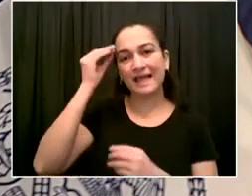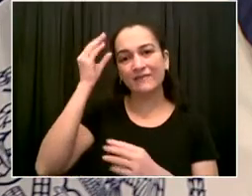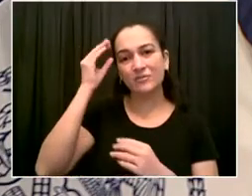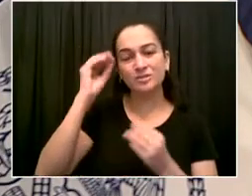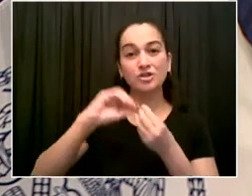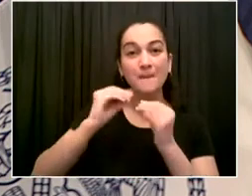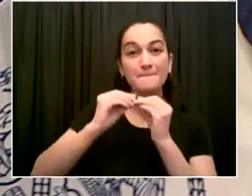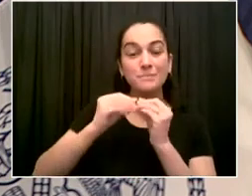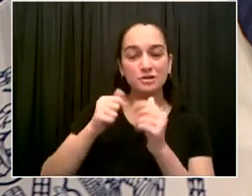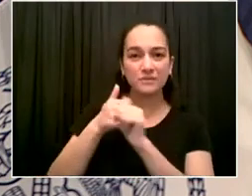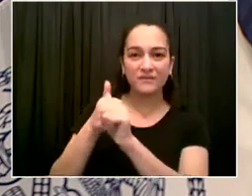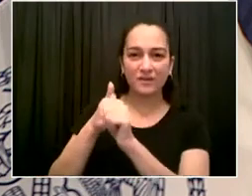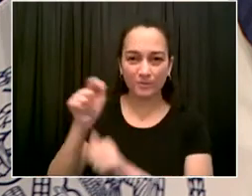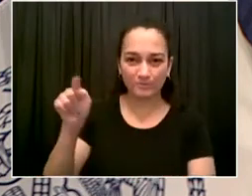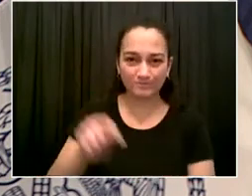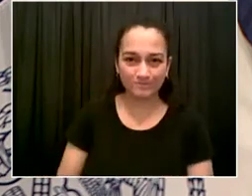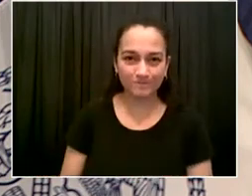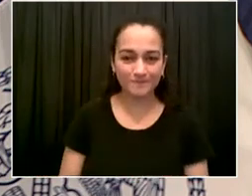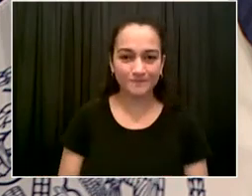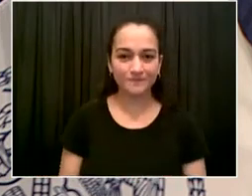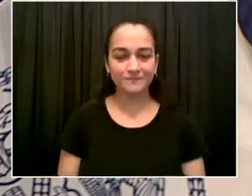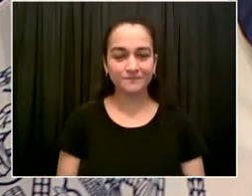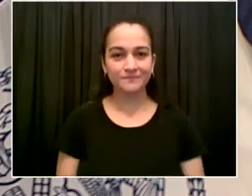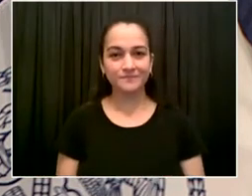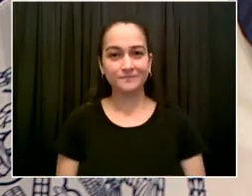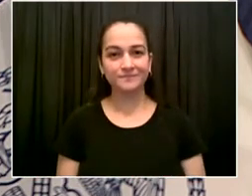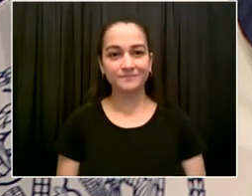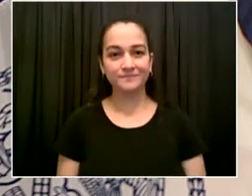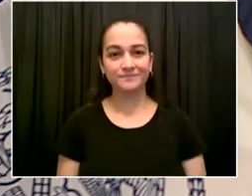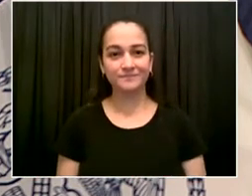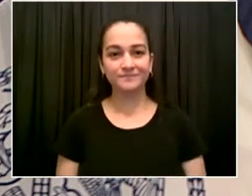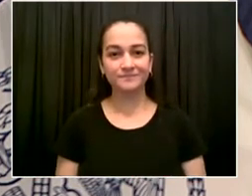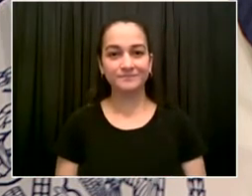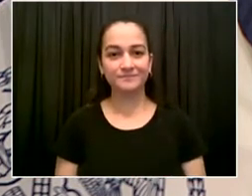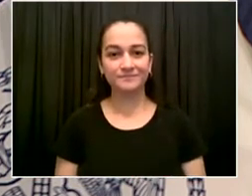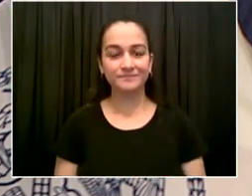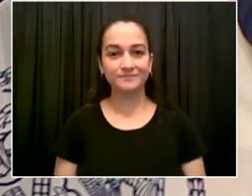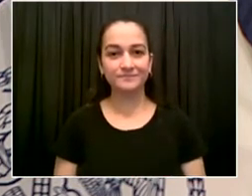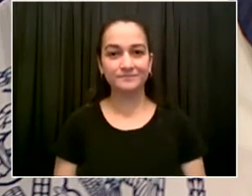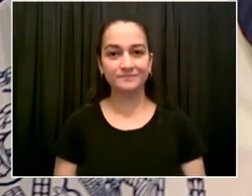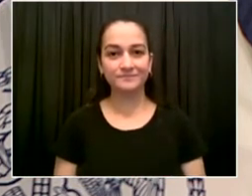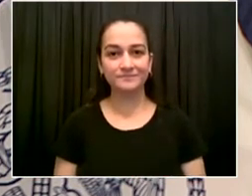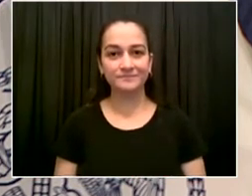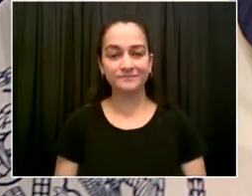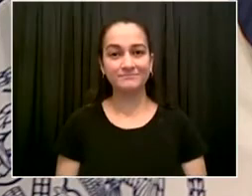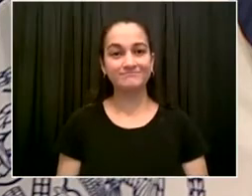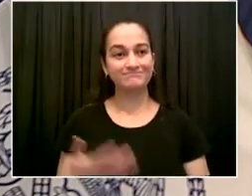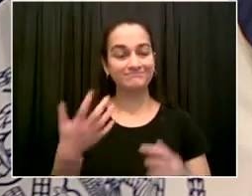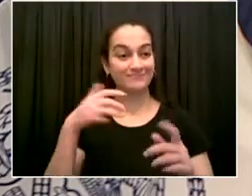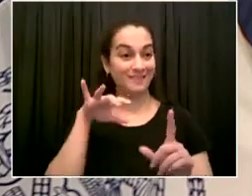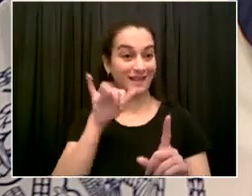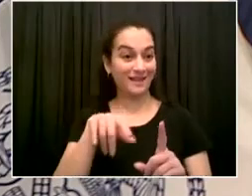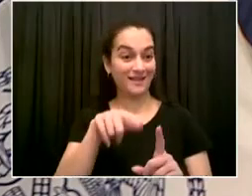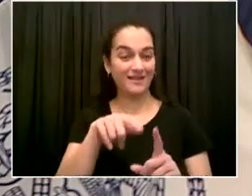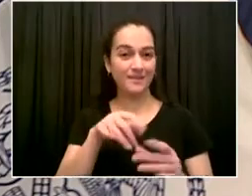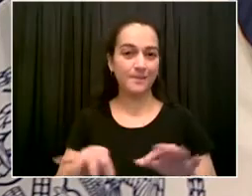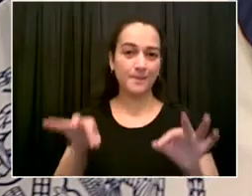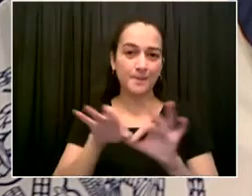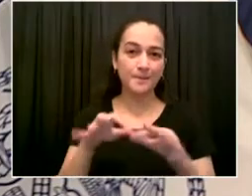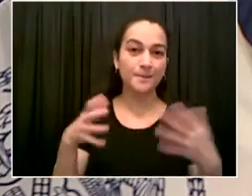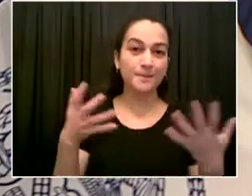been hard for people to trust because sometimes the situation has changed, I do appreciate that. But I also want to be fair to